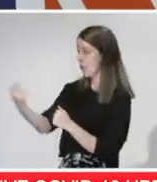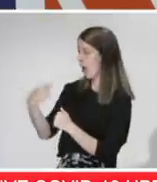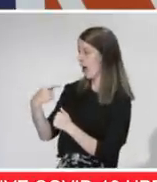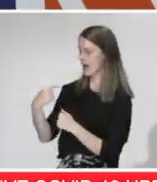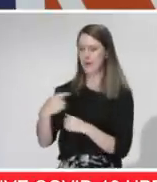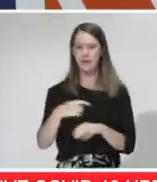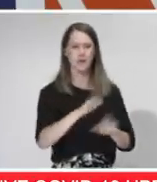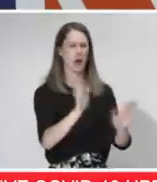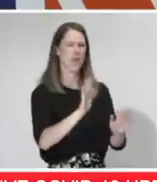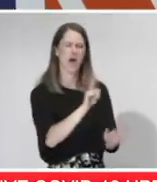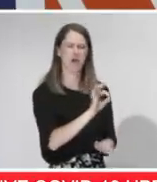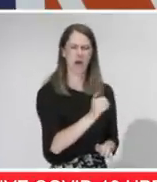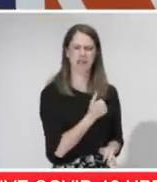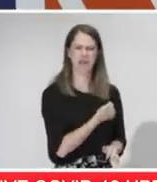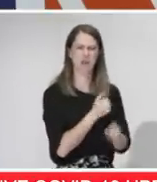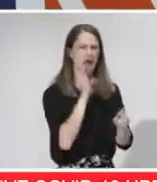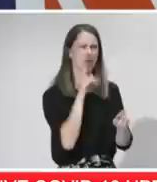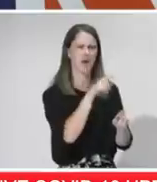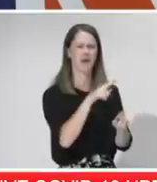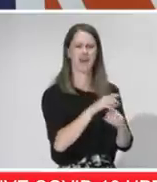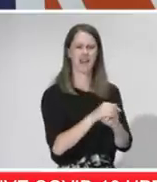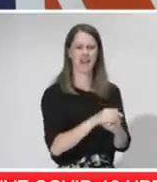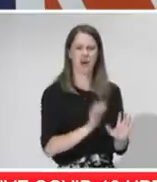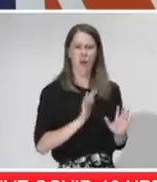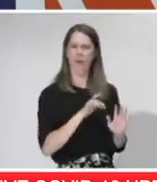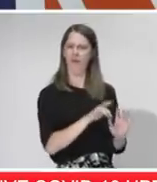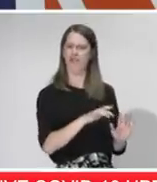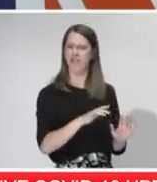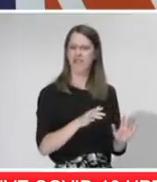yet? Or? No, but nor would I expect to hear back from her necessarily at all.